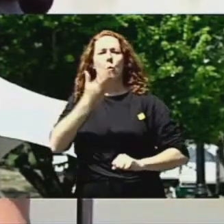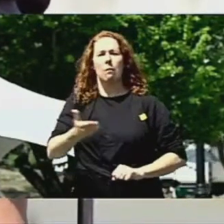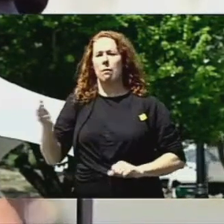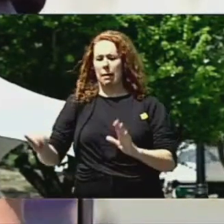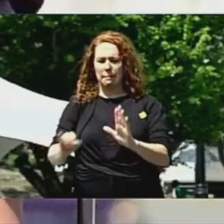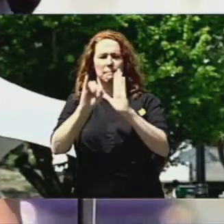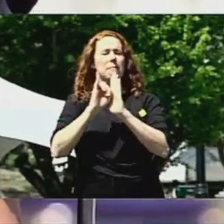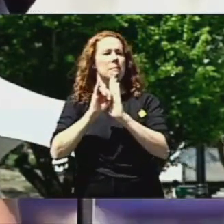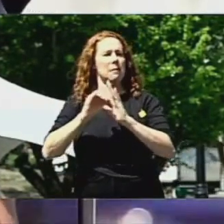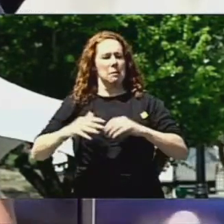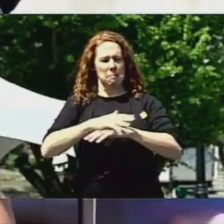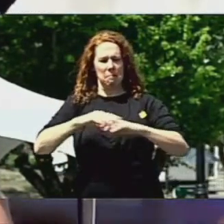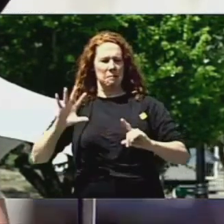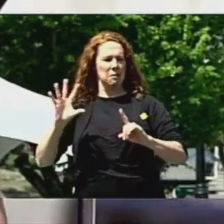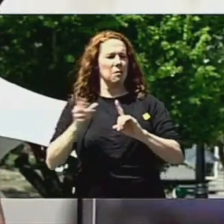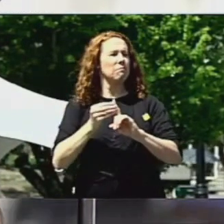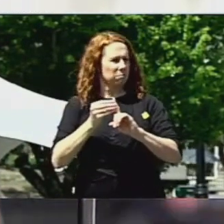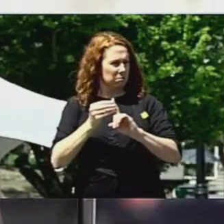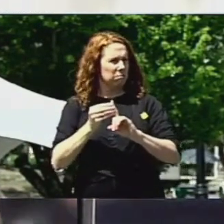well.